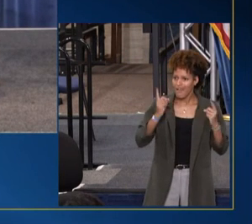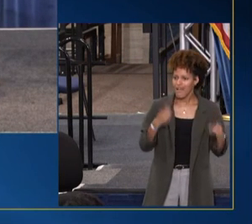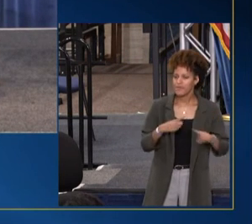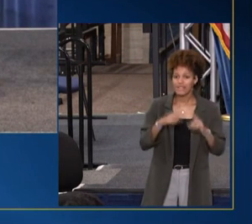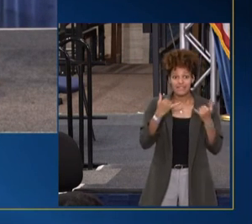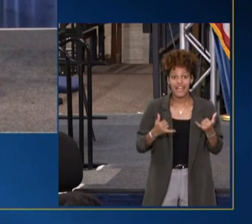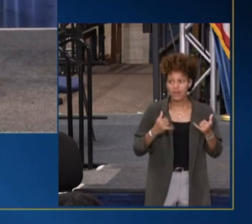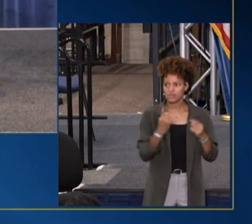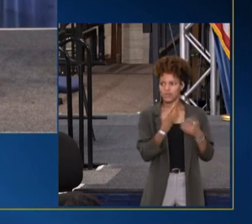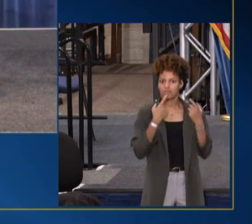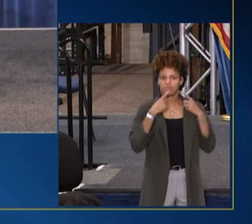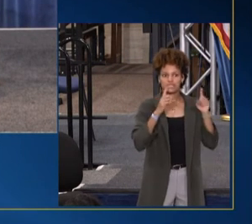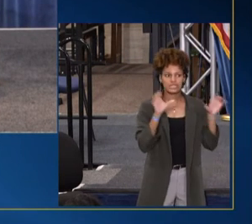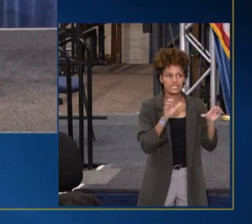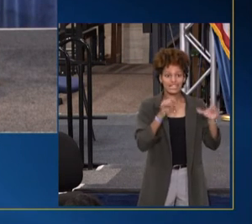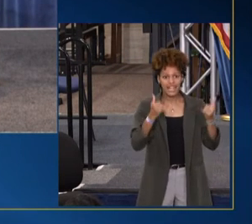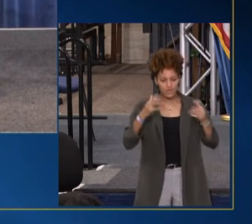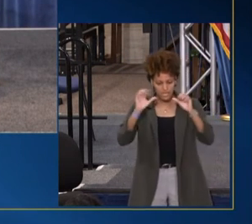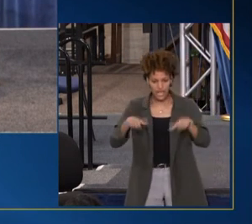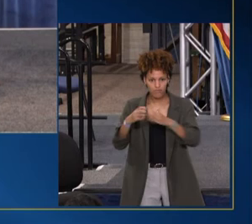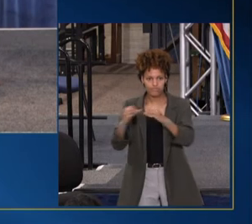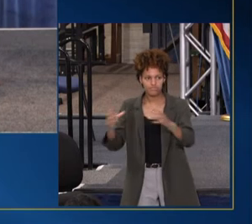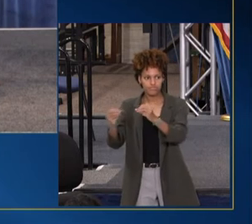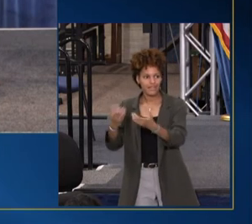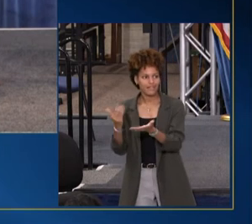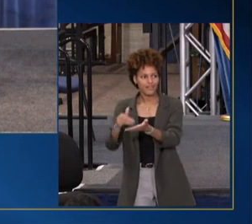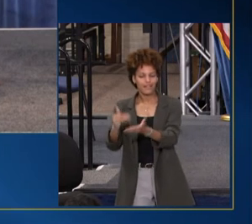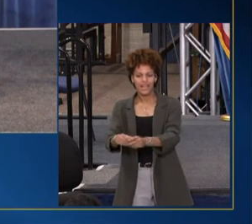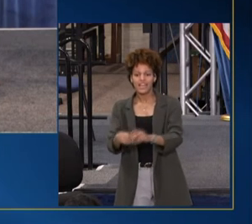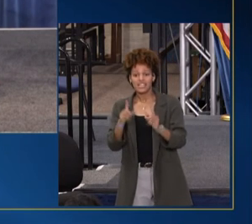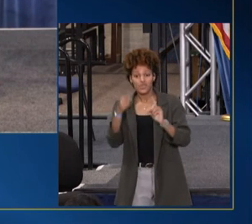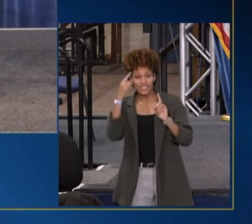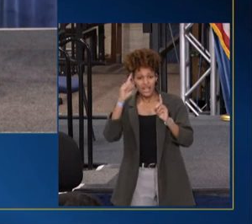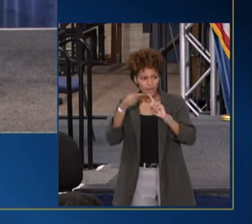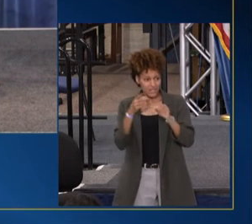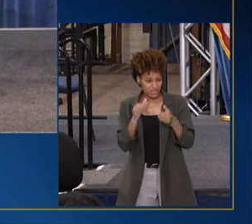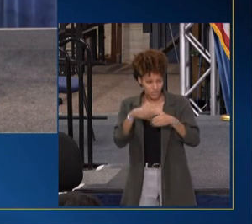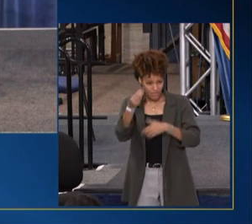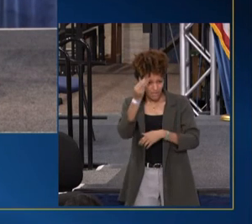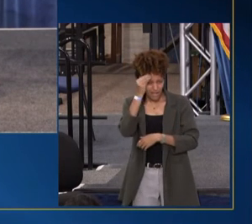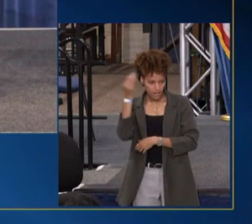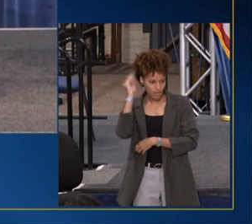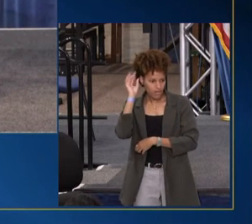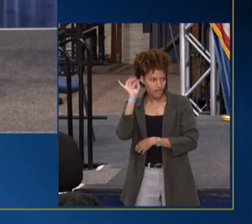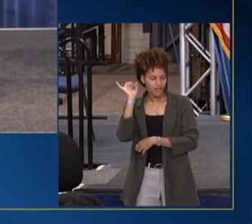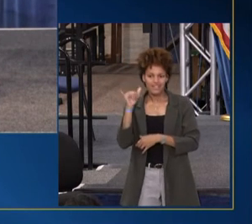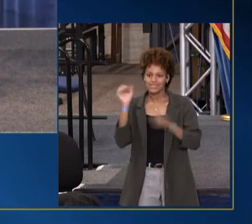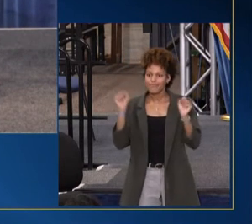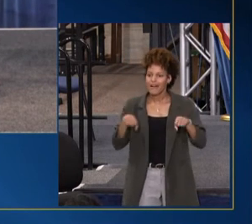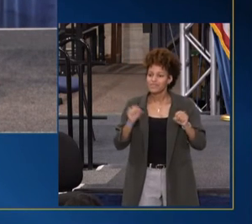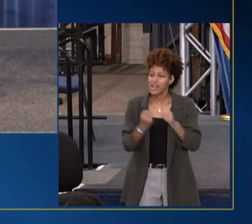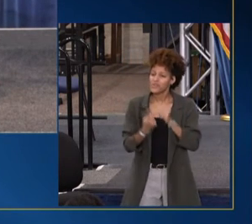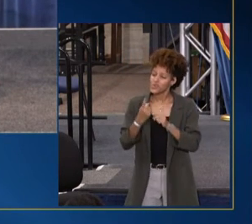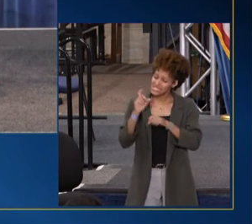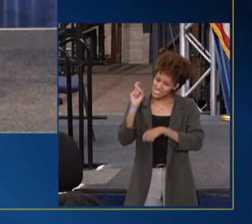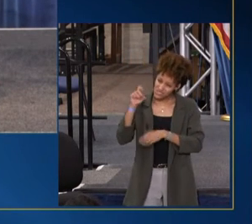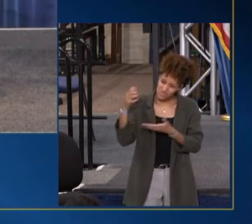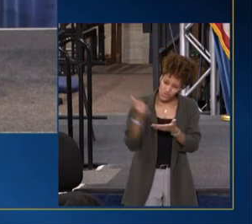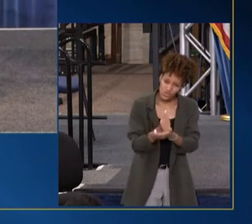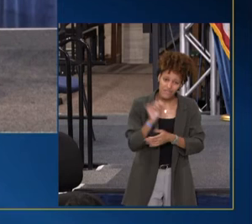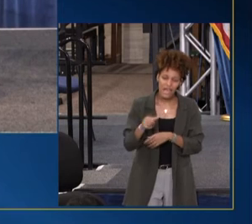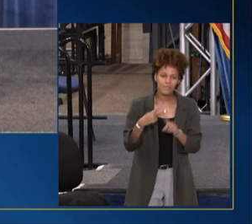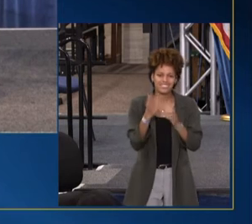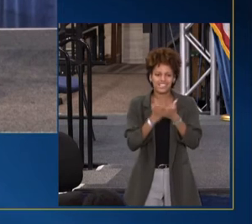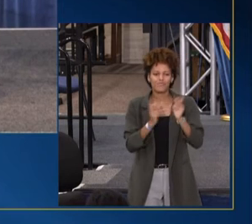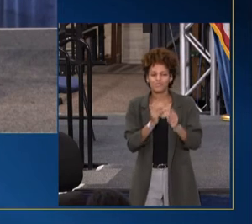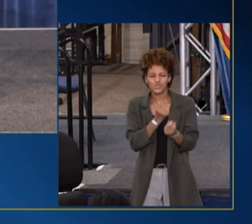things. Once it's done, it puts it in our mind that that is possible. And everyone deserves that. Everyone deserves that. But some of us just don't get